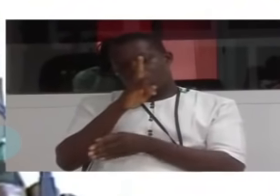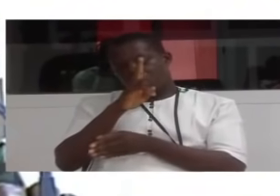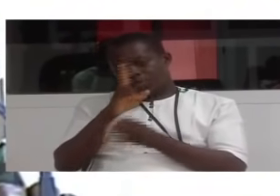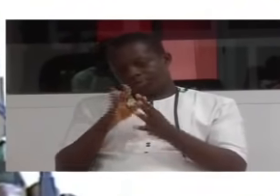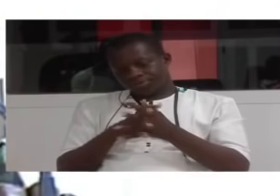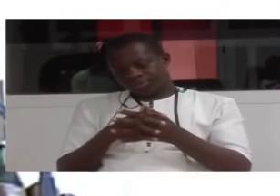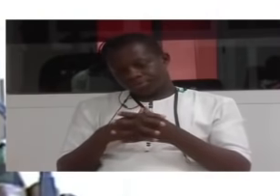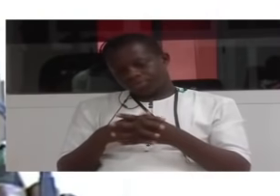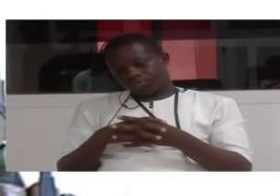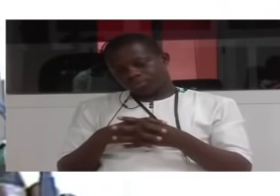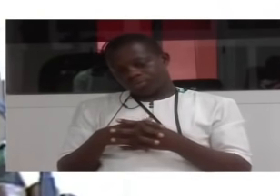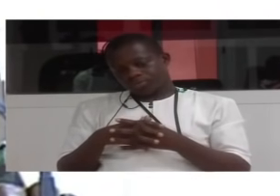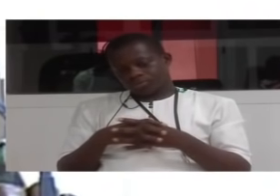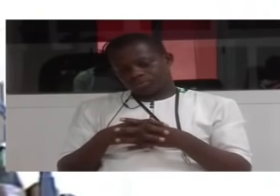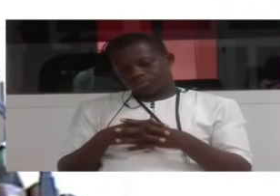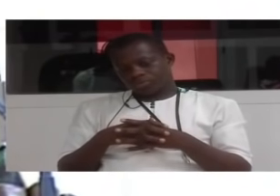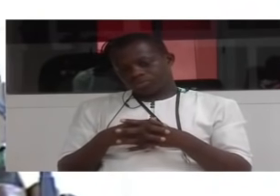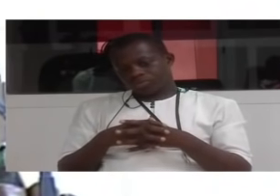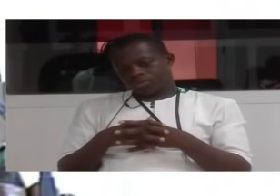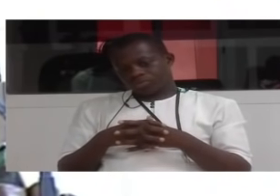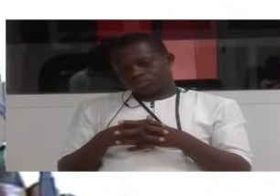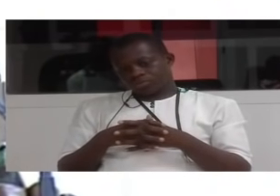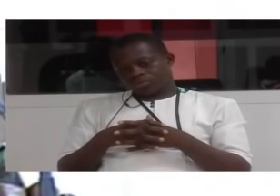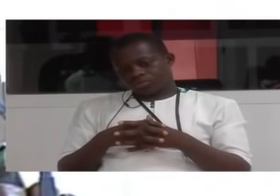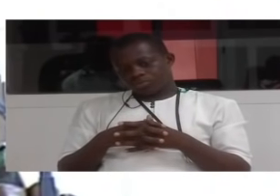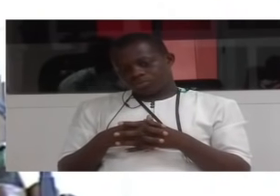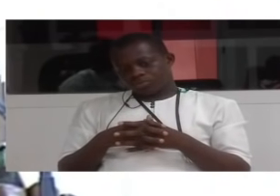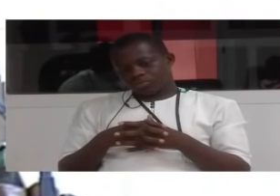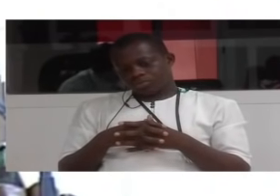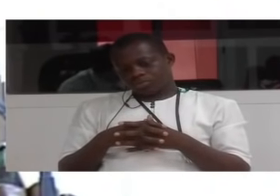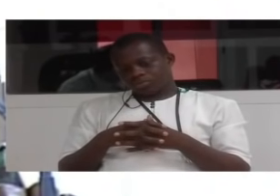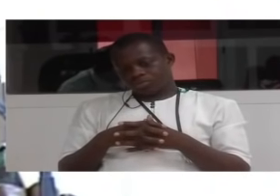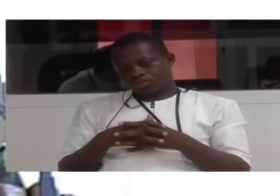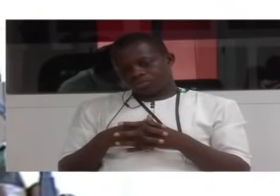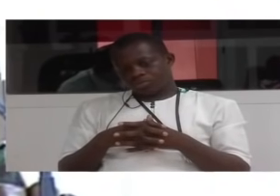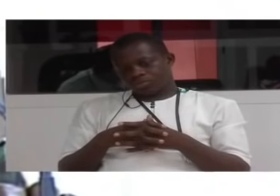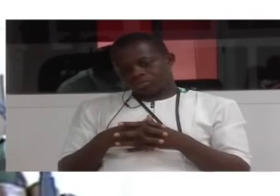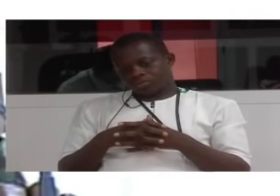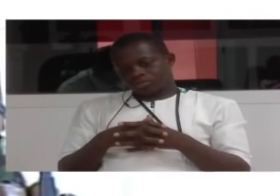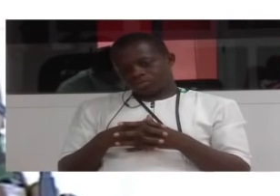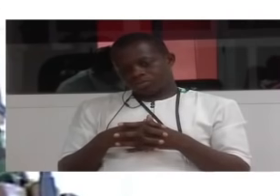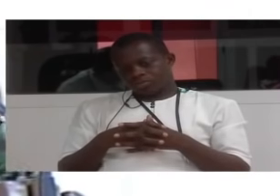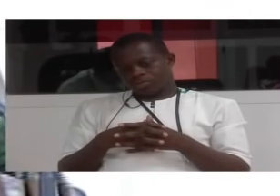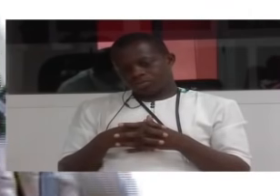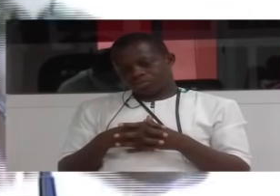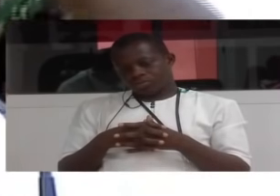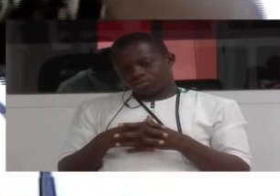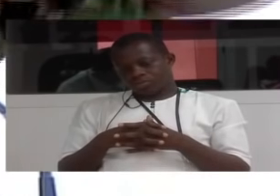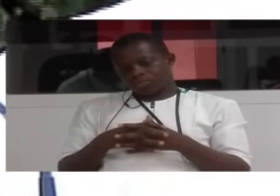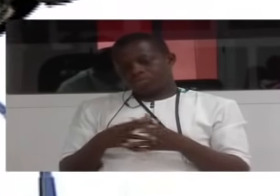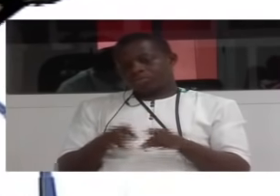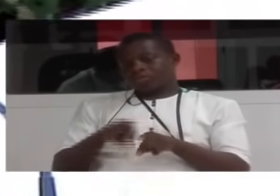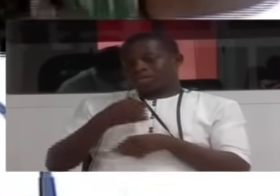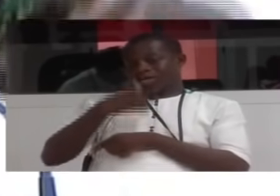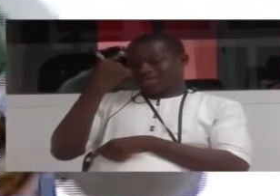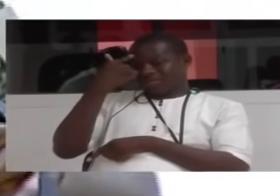that our leaders knew who they were, but for me personally, I did not know who they were. Fogna si